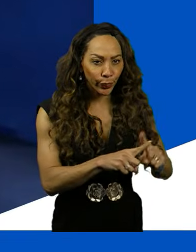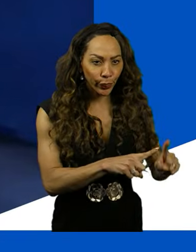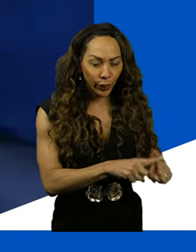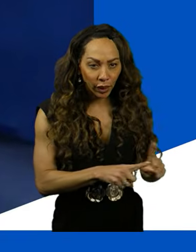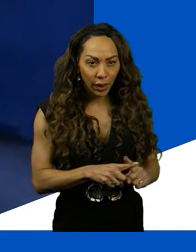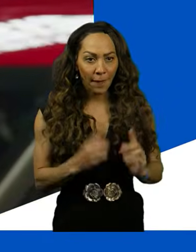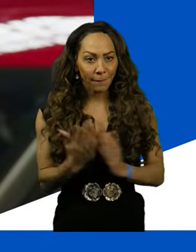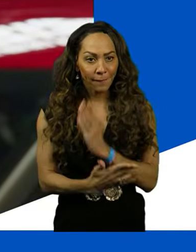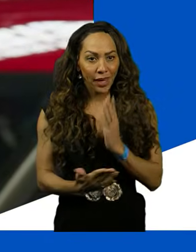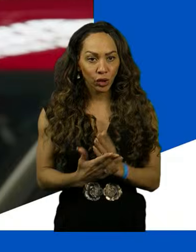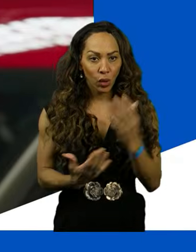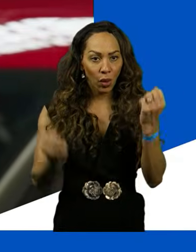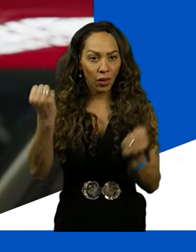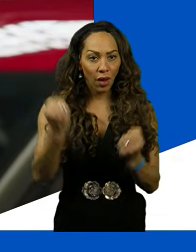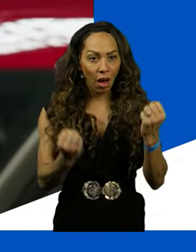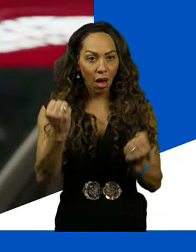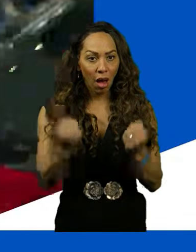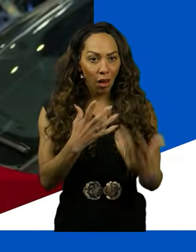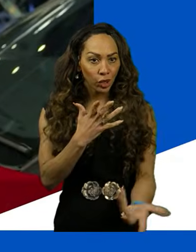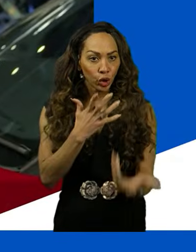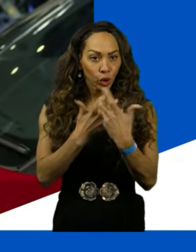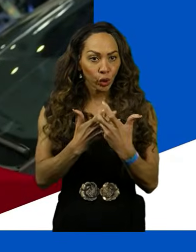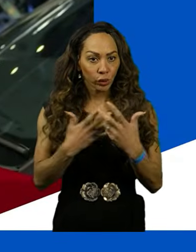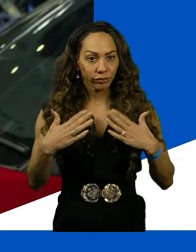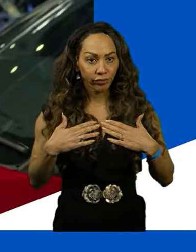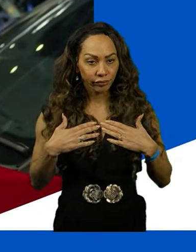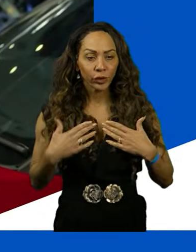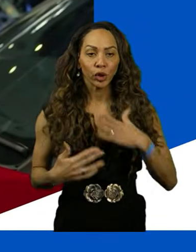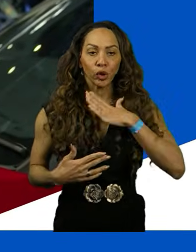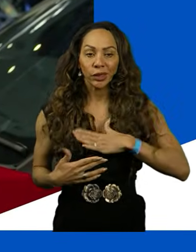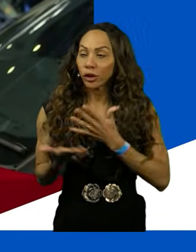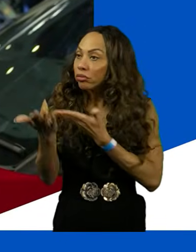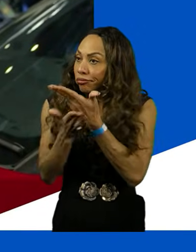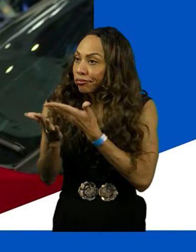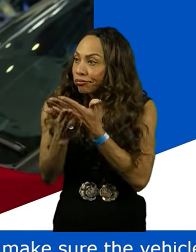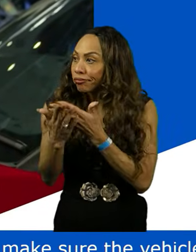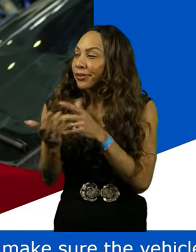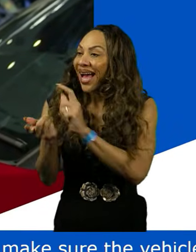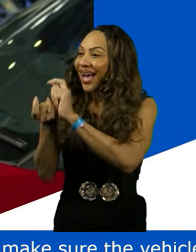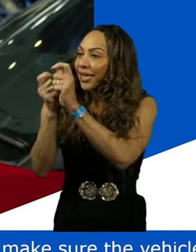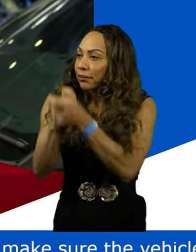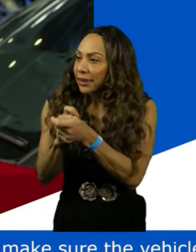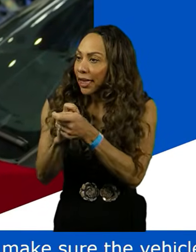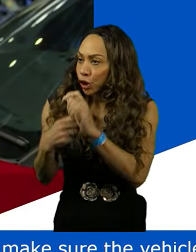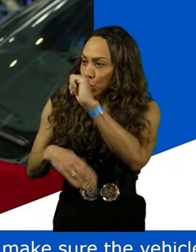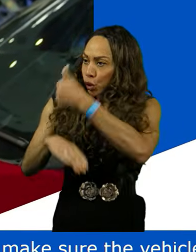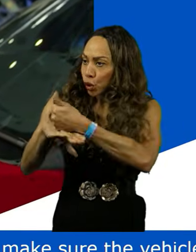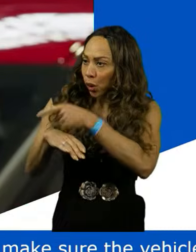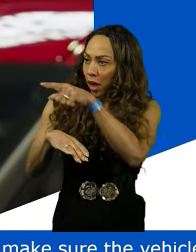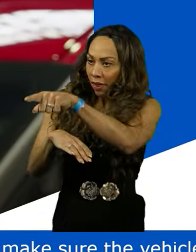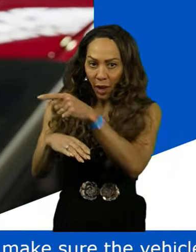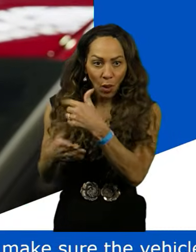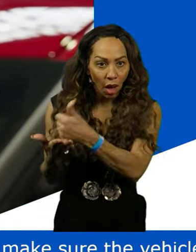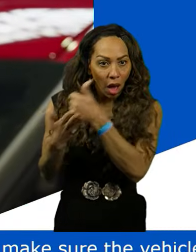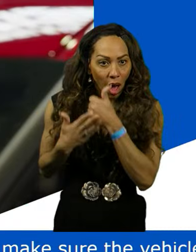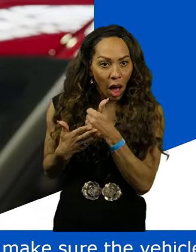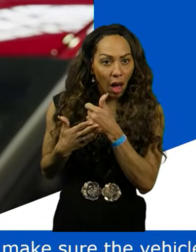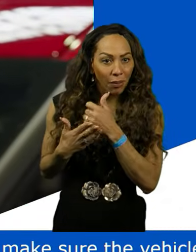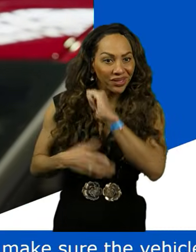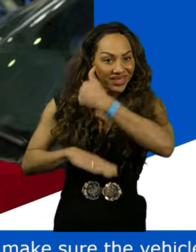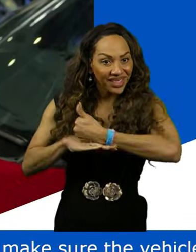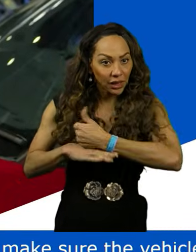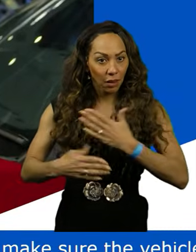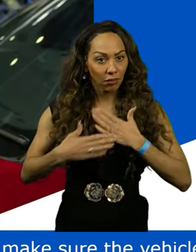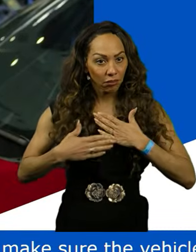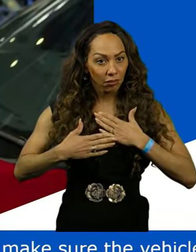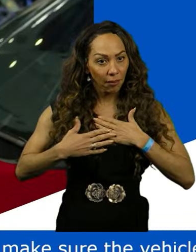vehicle's just right for you. So the first thing you need to do is speak to an adaptation installer, and they'll help you set up the car just for you. If you want any more information right